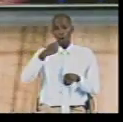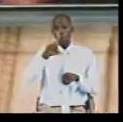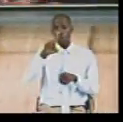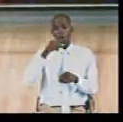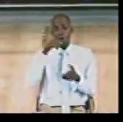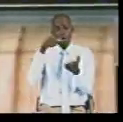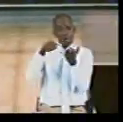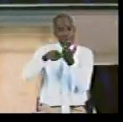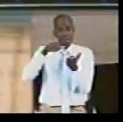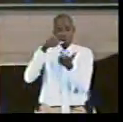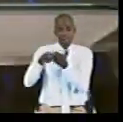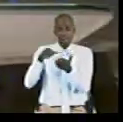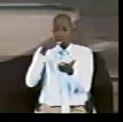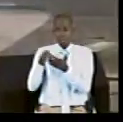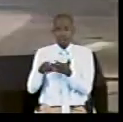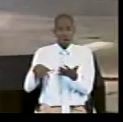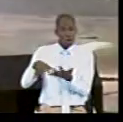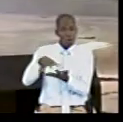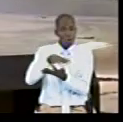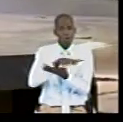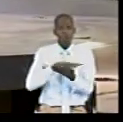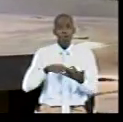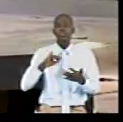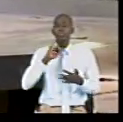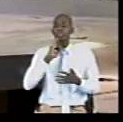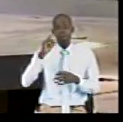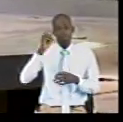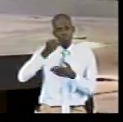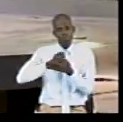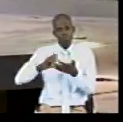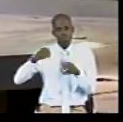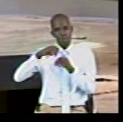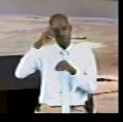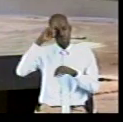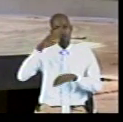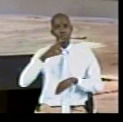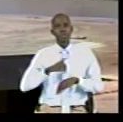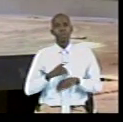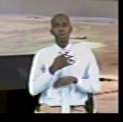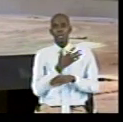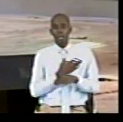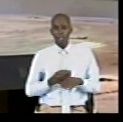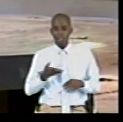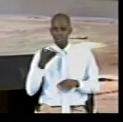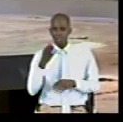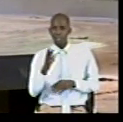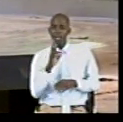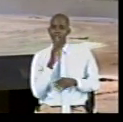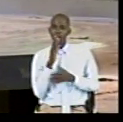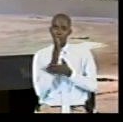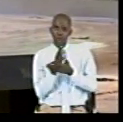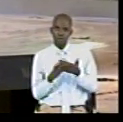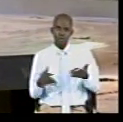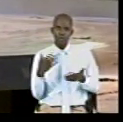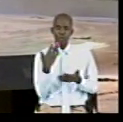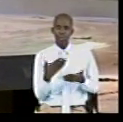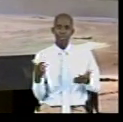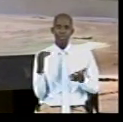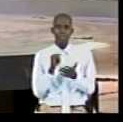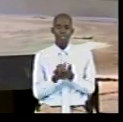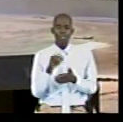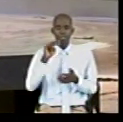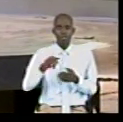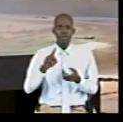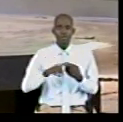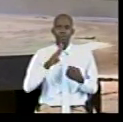of these things, in which are some things hard to be understood, which